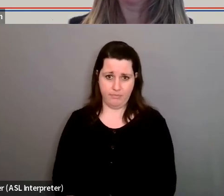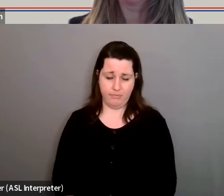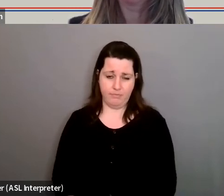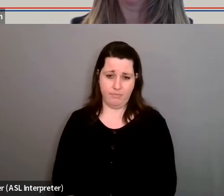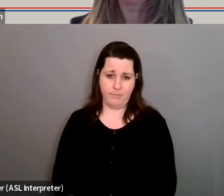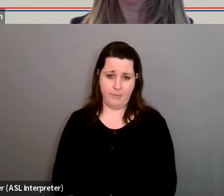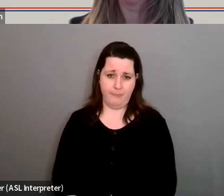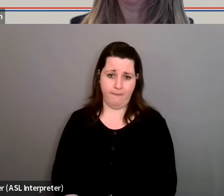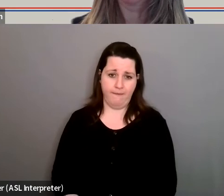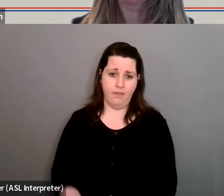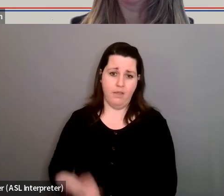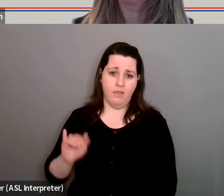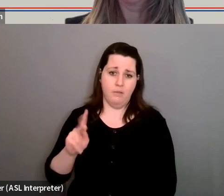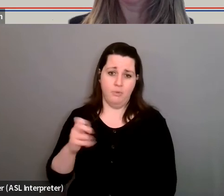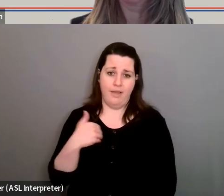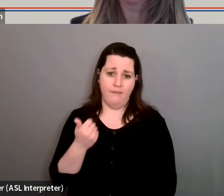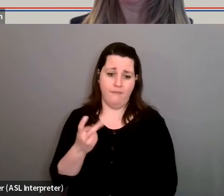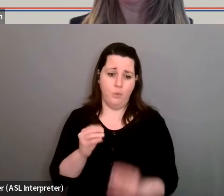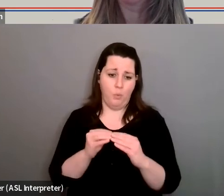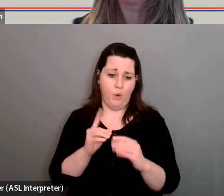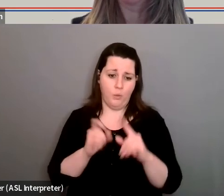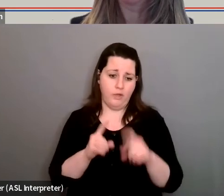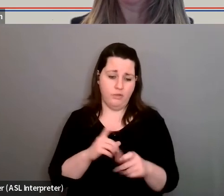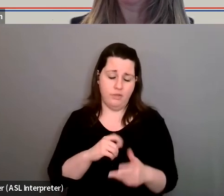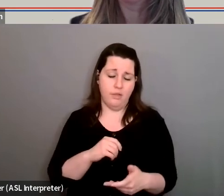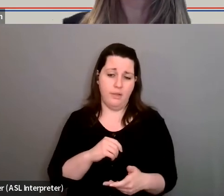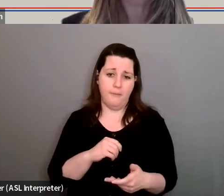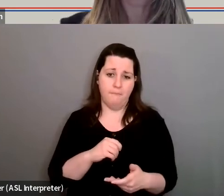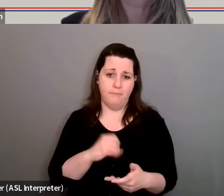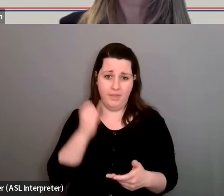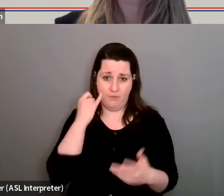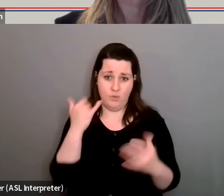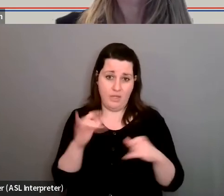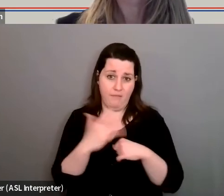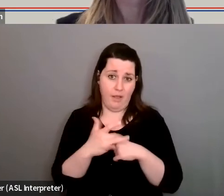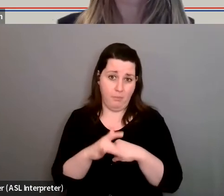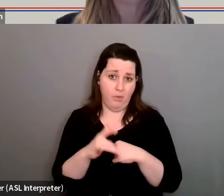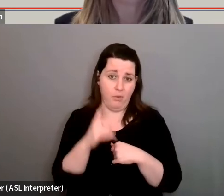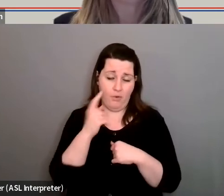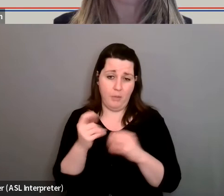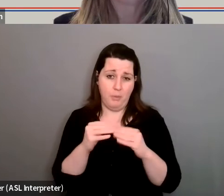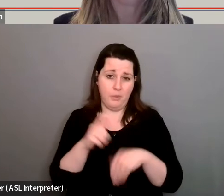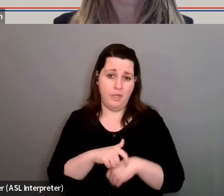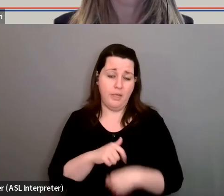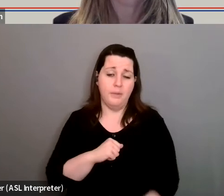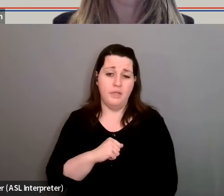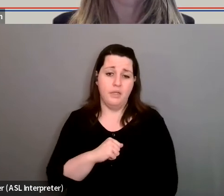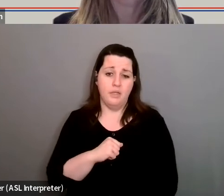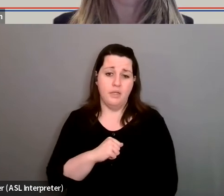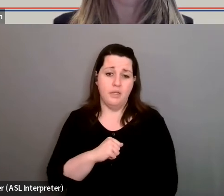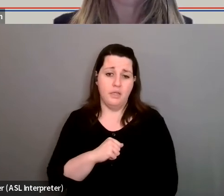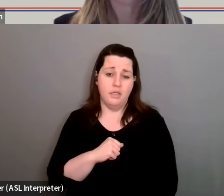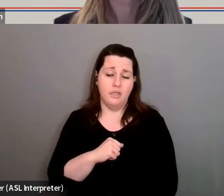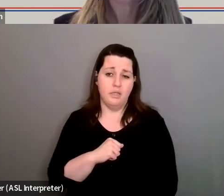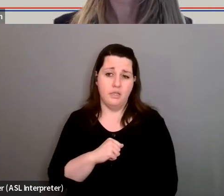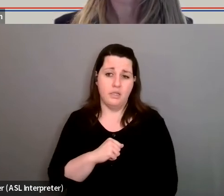Couple more questions here. It doesn't look like we've answered yet. If you guys still are available for a little bit longer, can you define